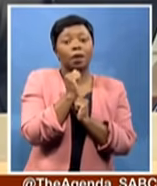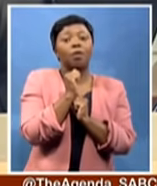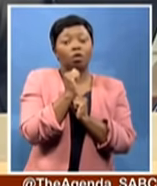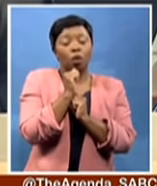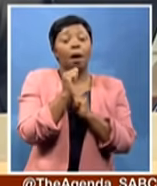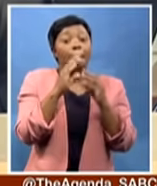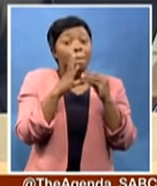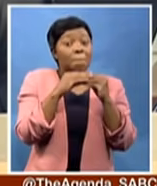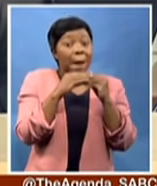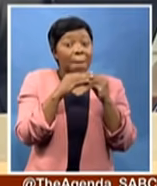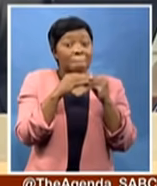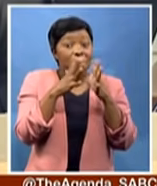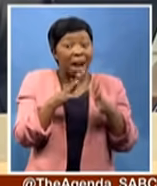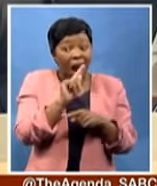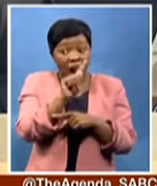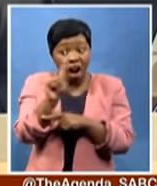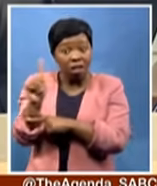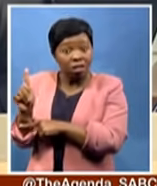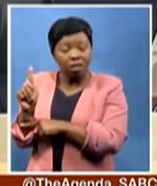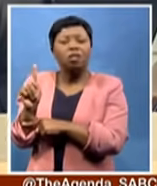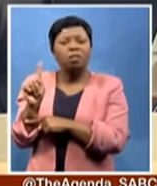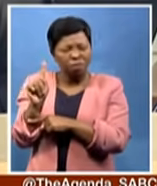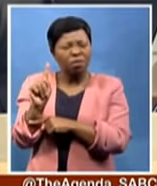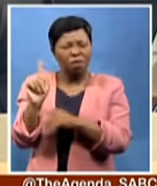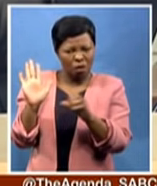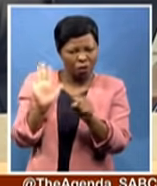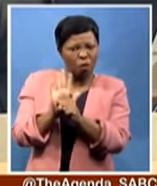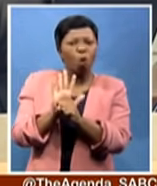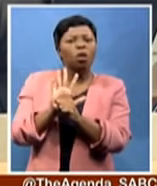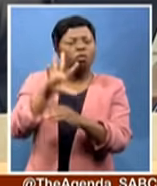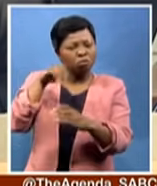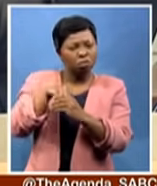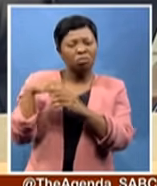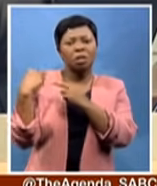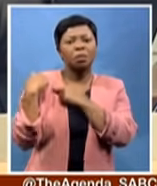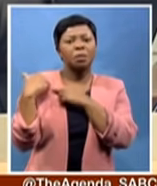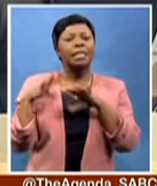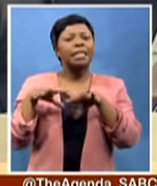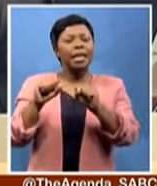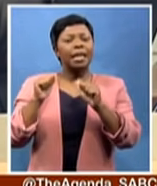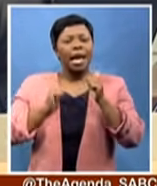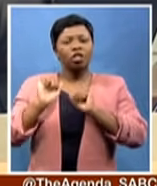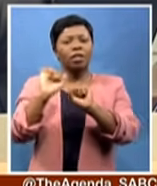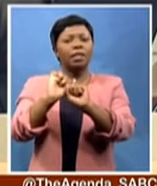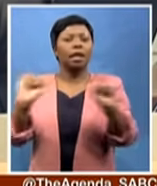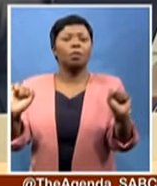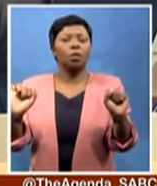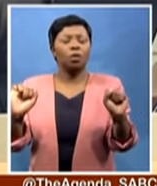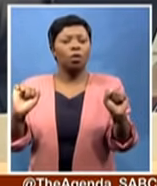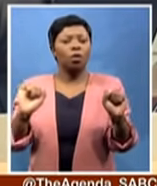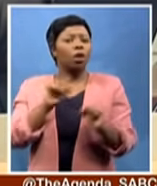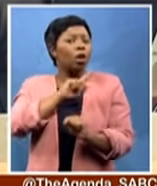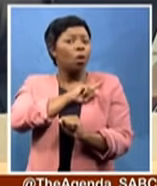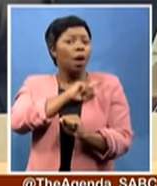legal consequences of their actions. They cannot rely on the ANC for